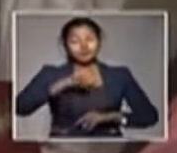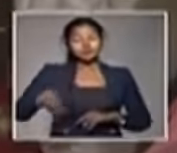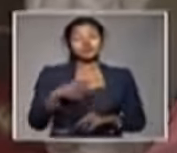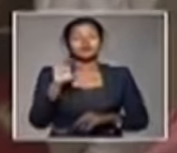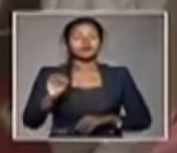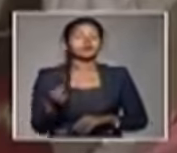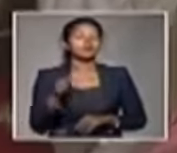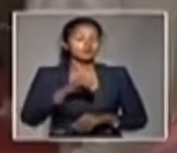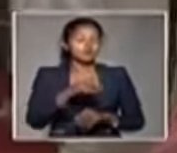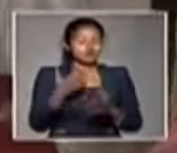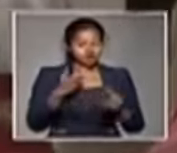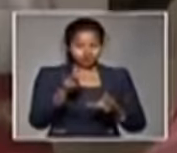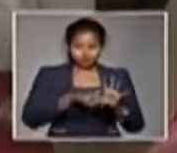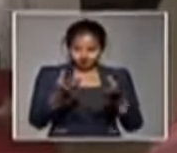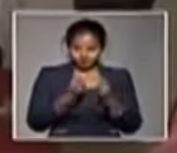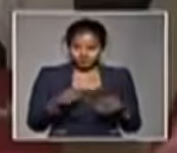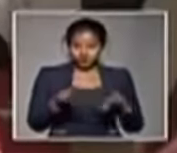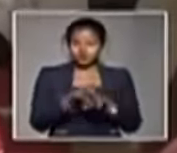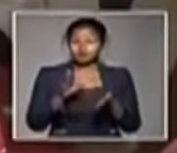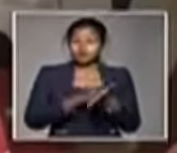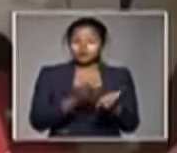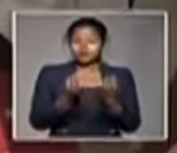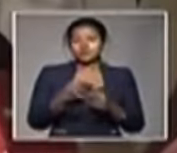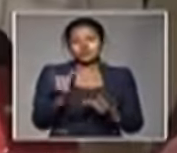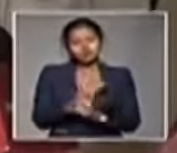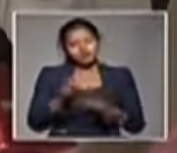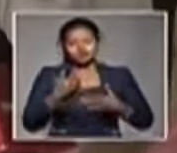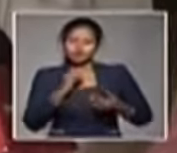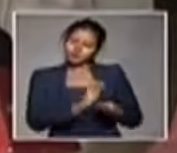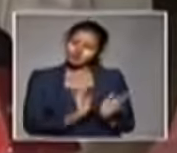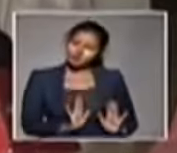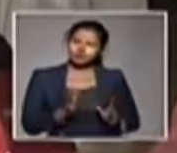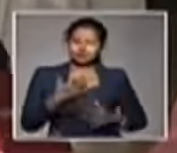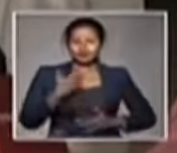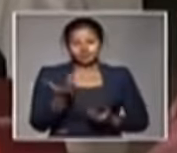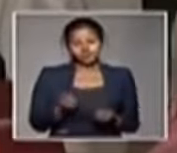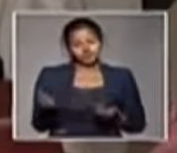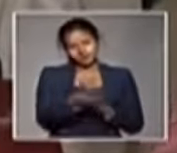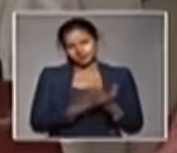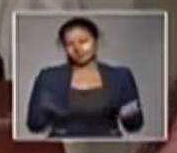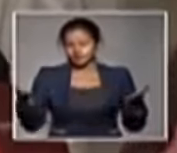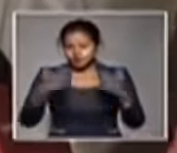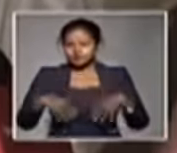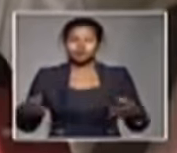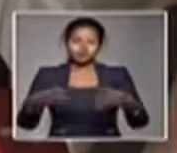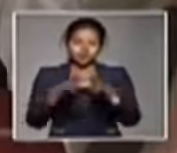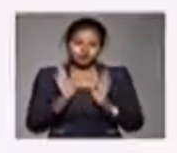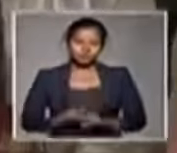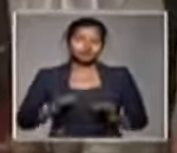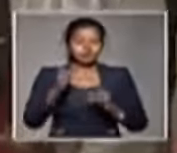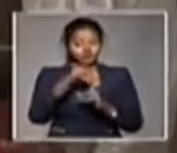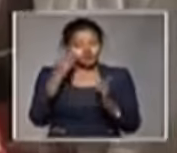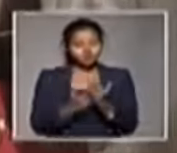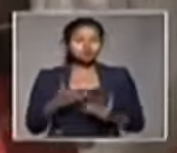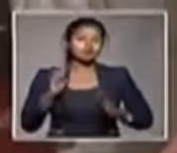camp regardless of whether they support us or not. Therefore, we invite everyone to join us to implement our policy.